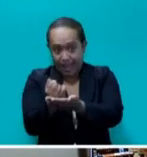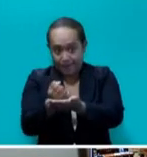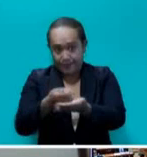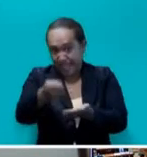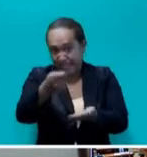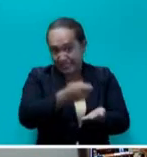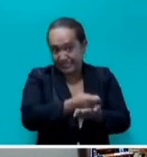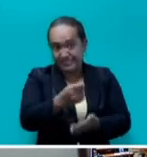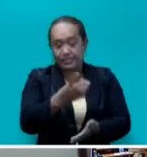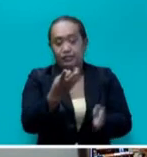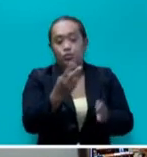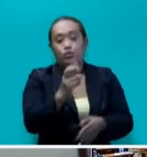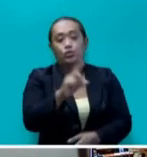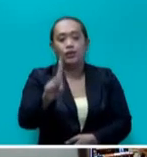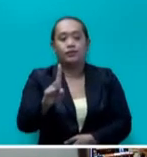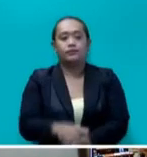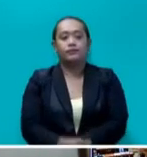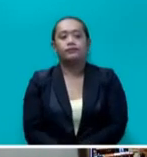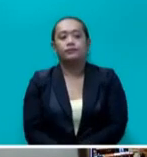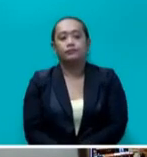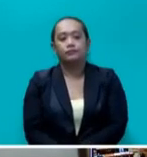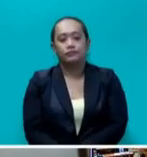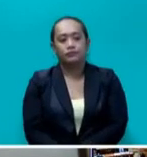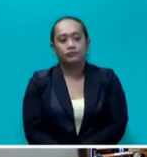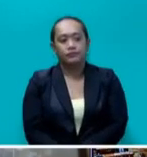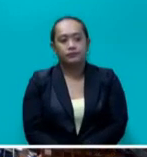Bill 2021. Thank you, sir.